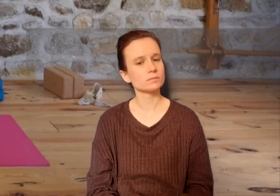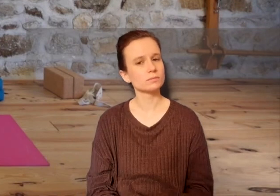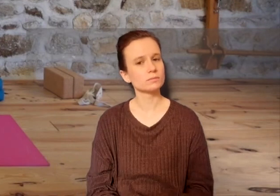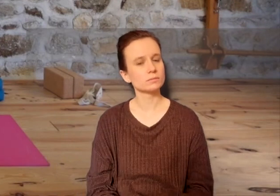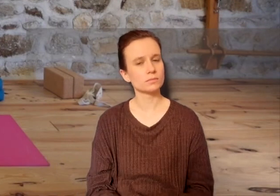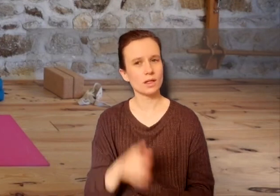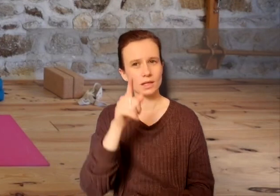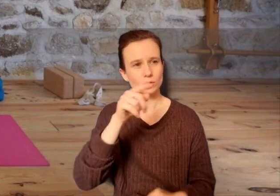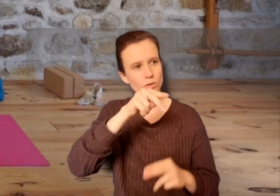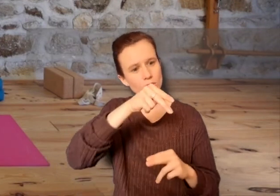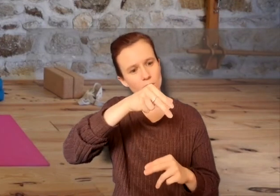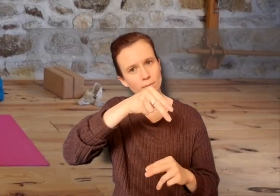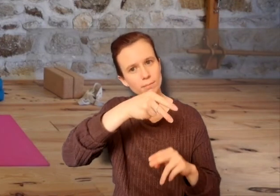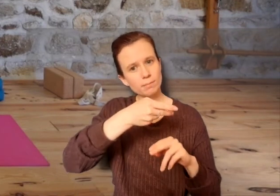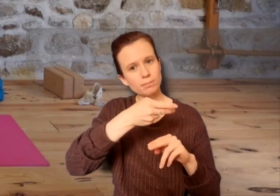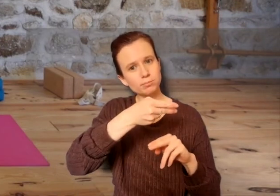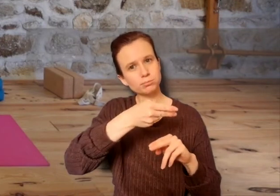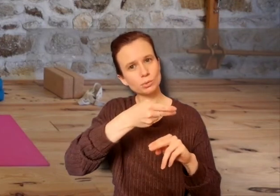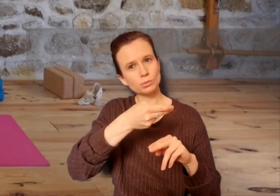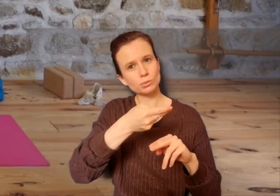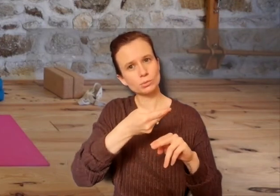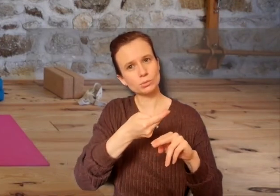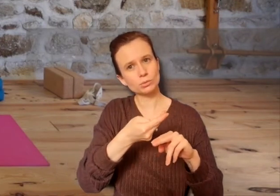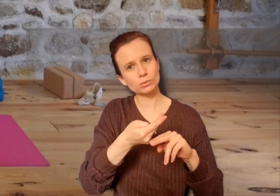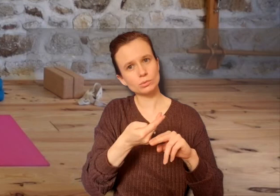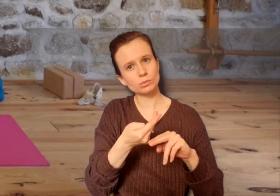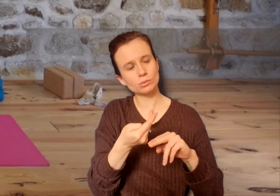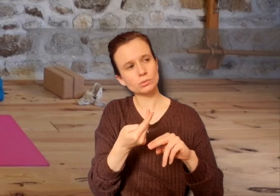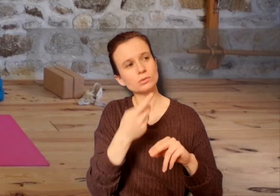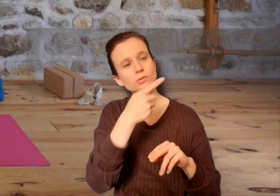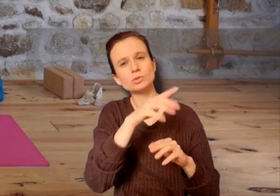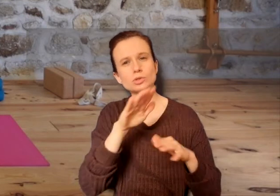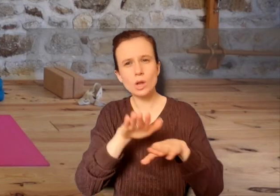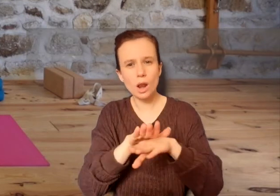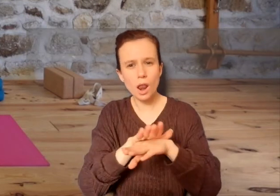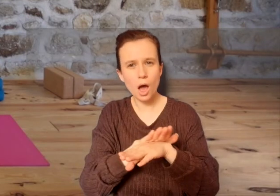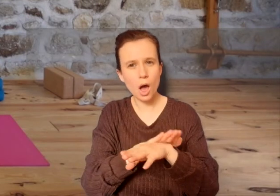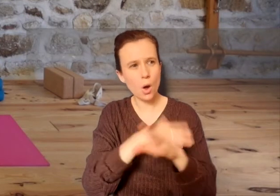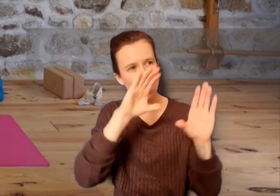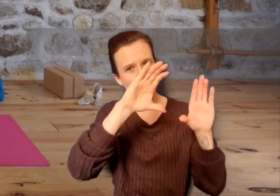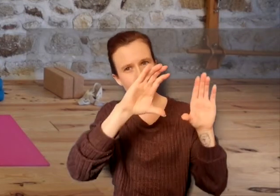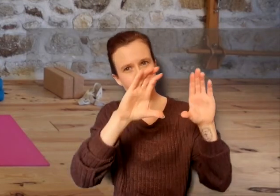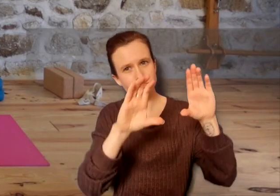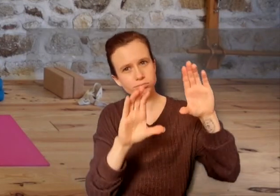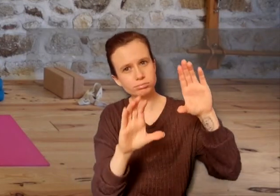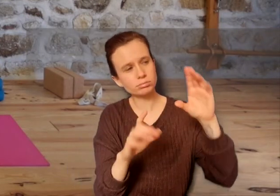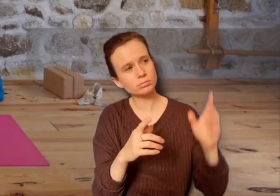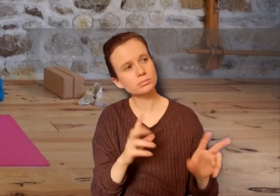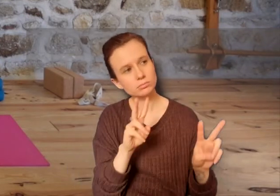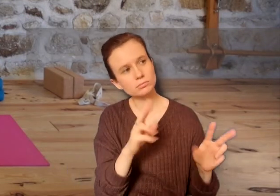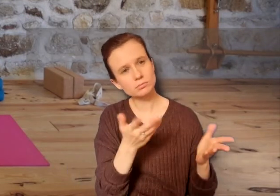hamstrings. You're going to draw yourself down one vertebra at a time, nice and slow if you can. Keep reaching those feet to the